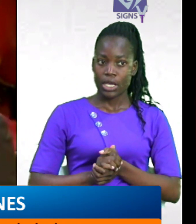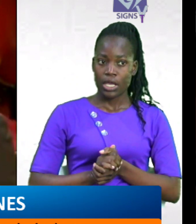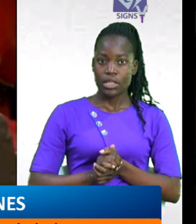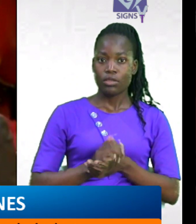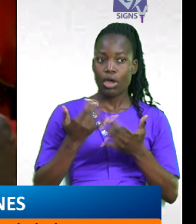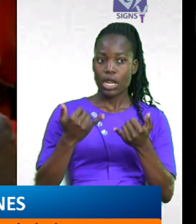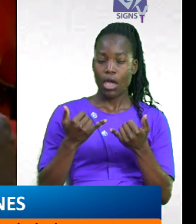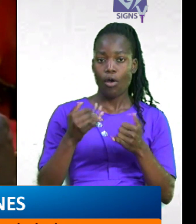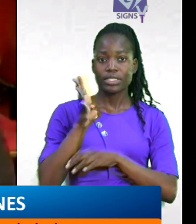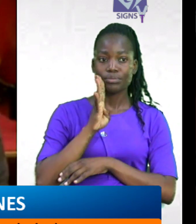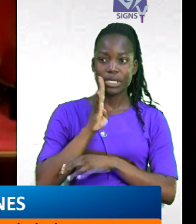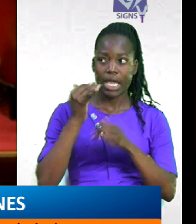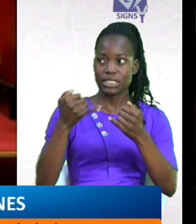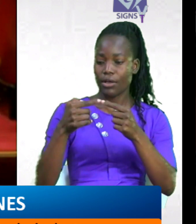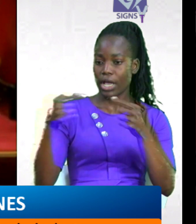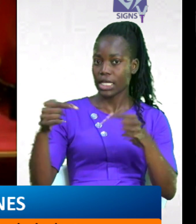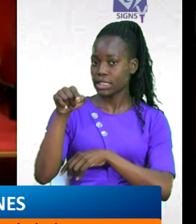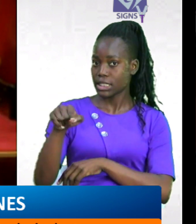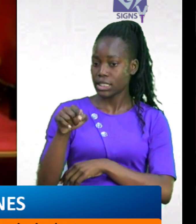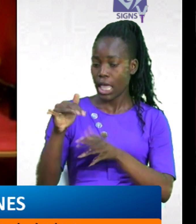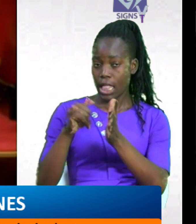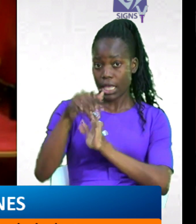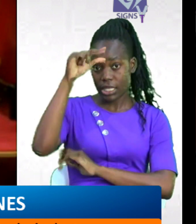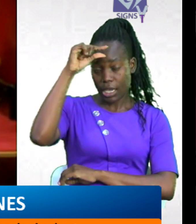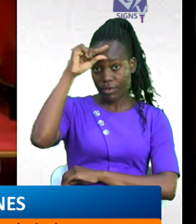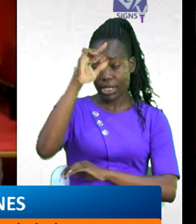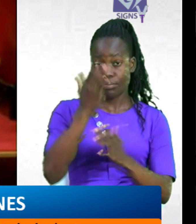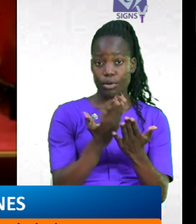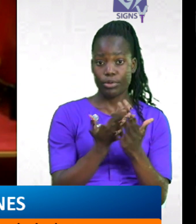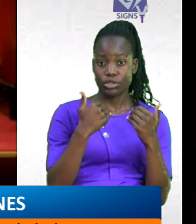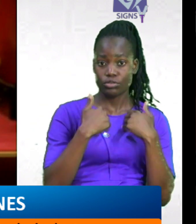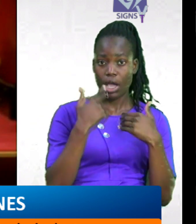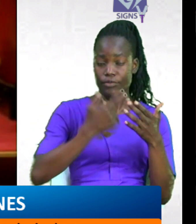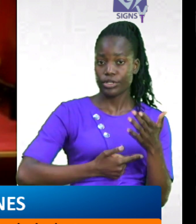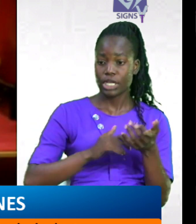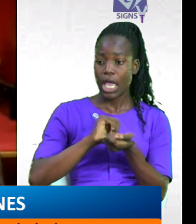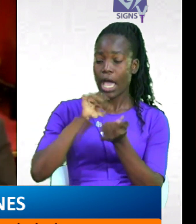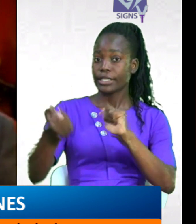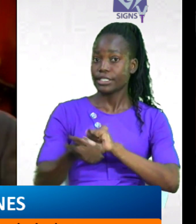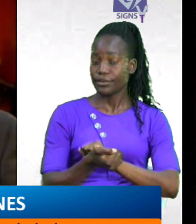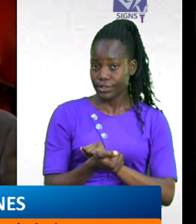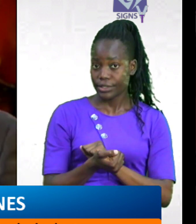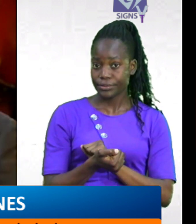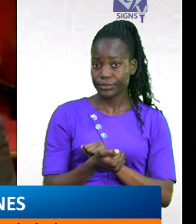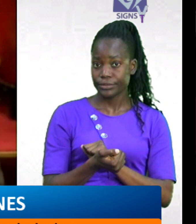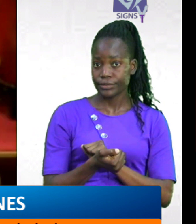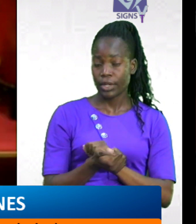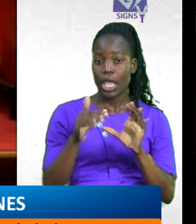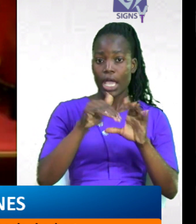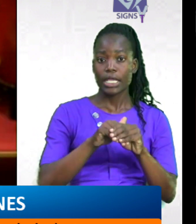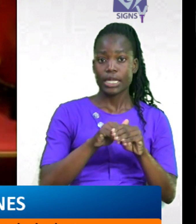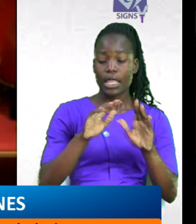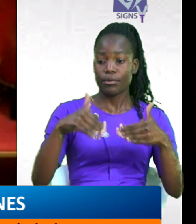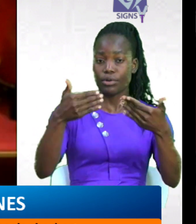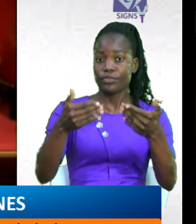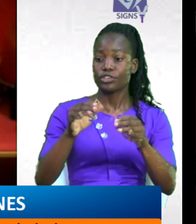be potentially financially unsustainable under its current structure. Therefore, Honorable Speaker, it is against this backdrop